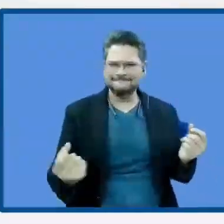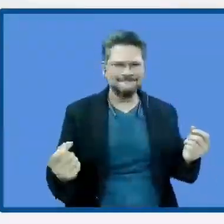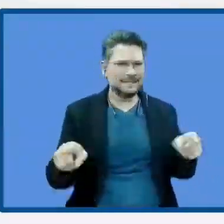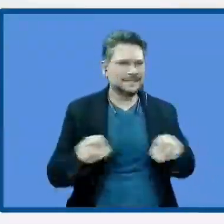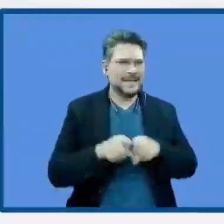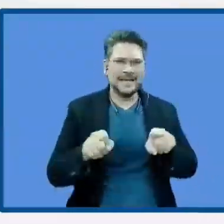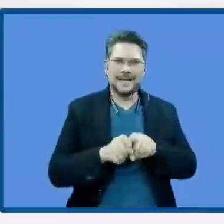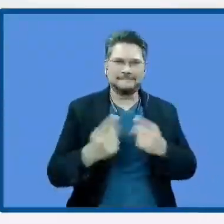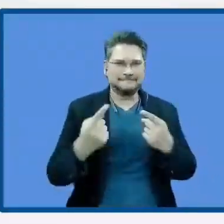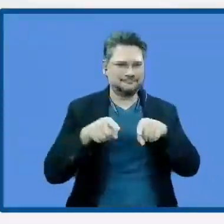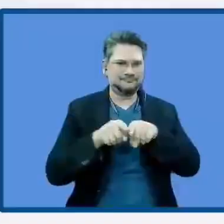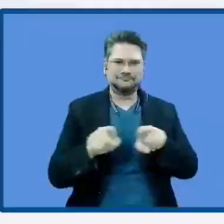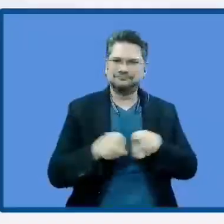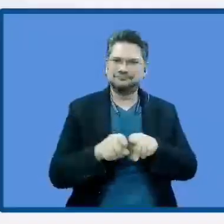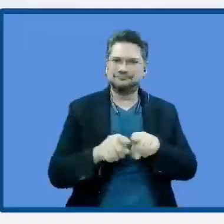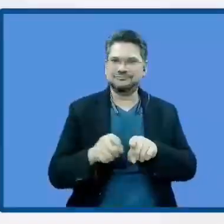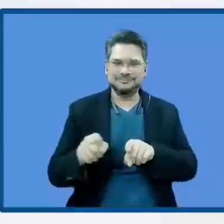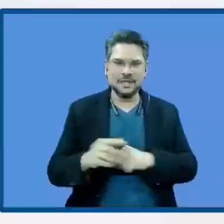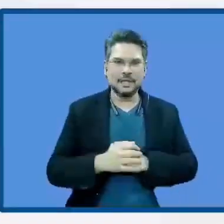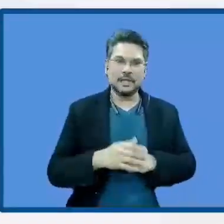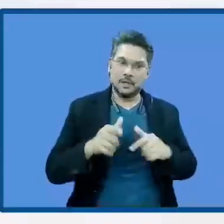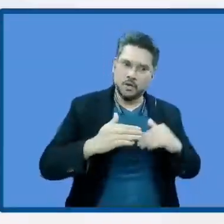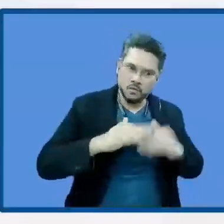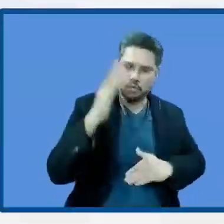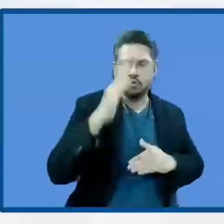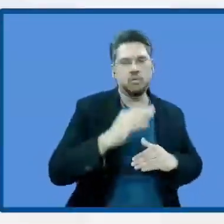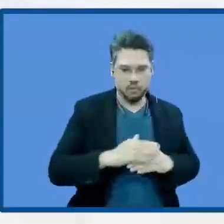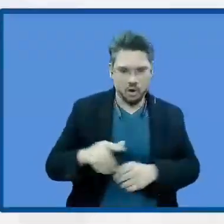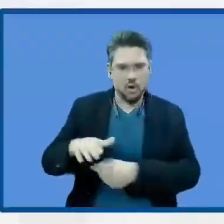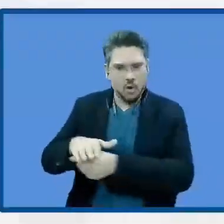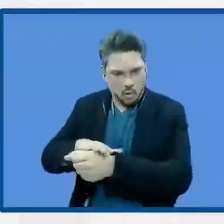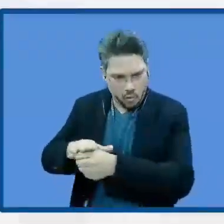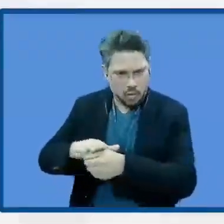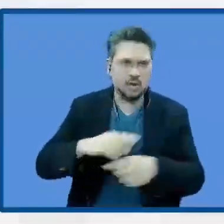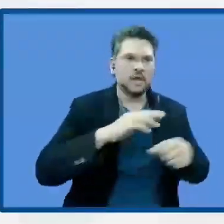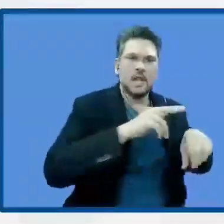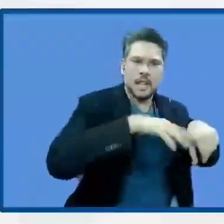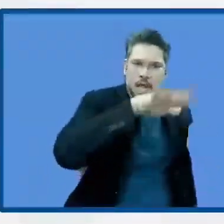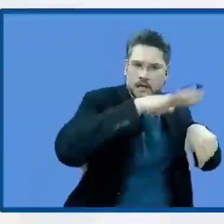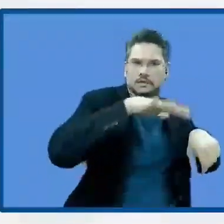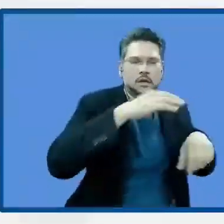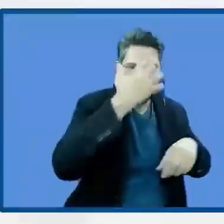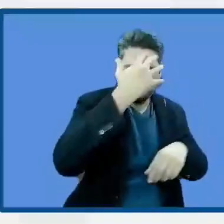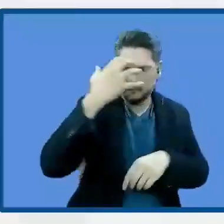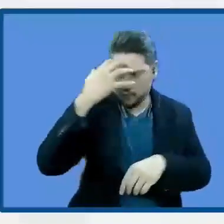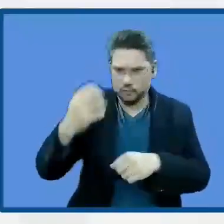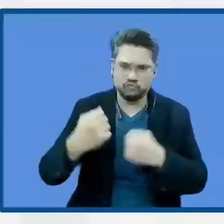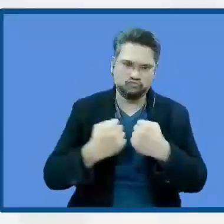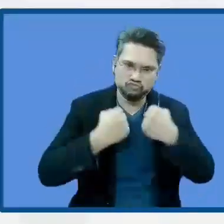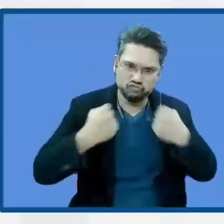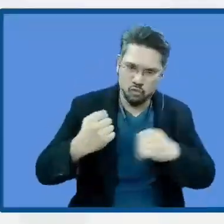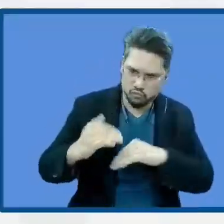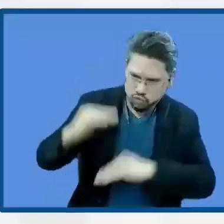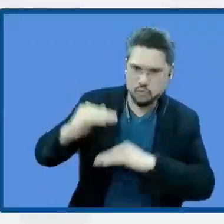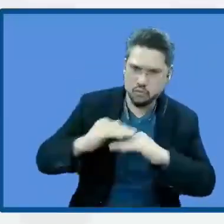the capabilities of the local and national governments, and that is related to what the panelists were mentioned some